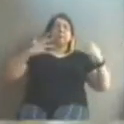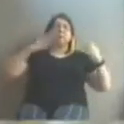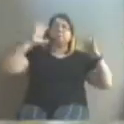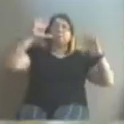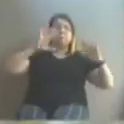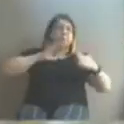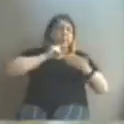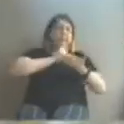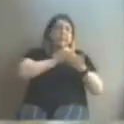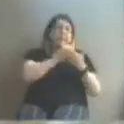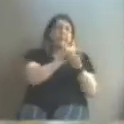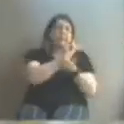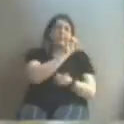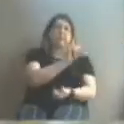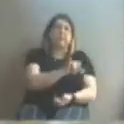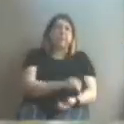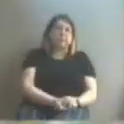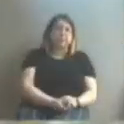aid in that.